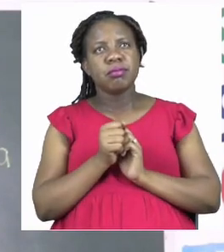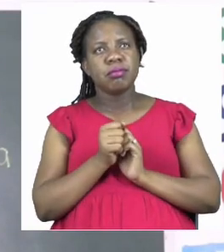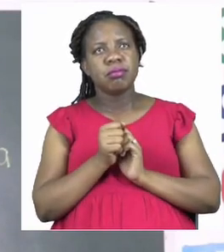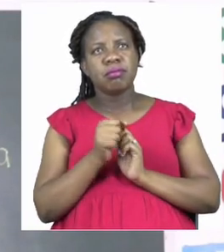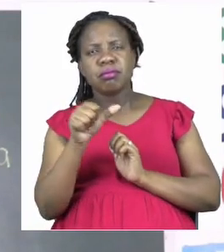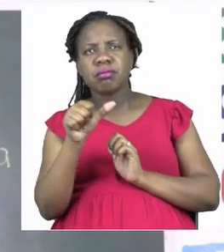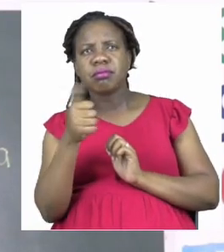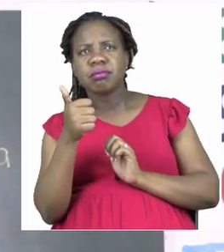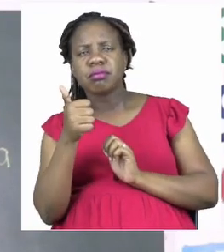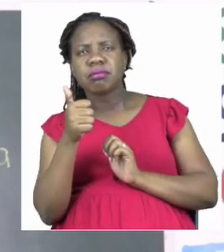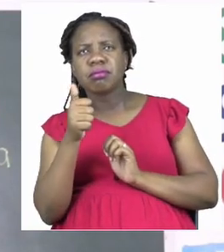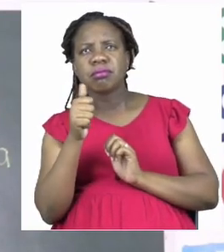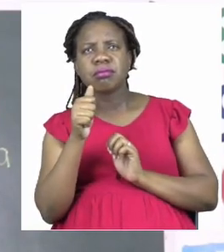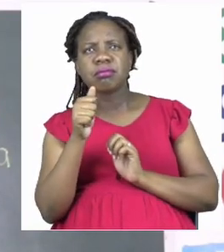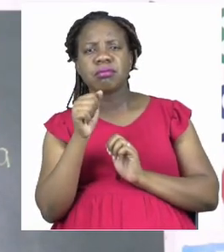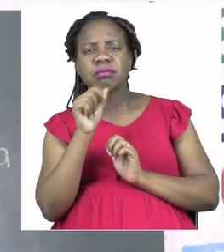the,